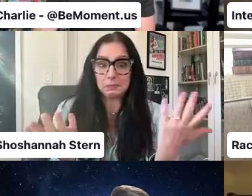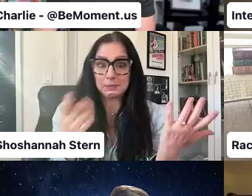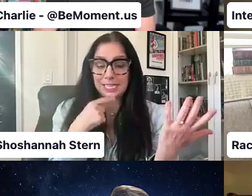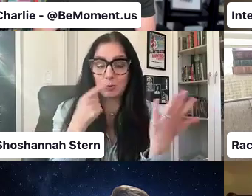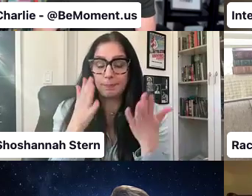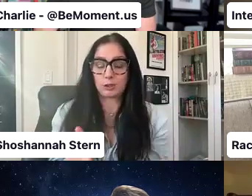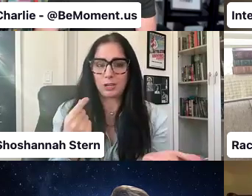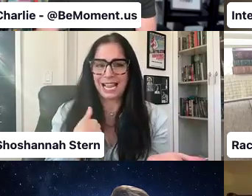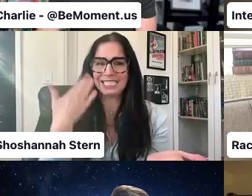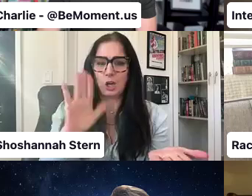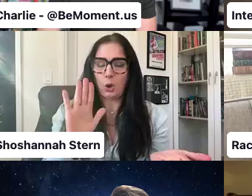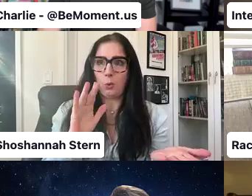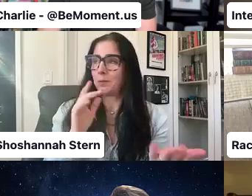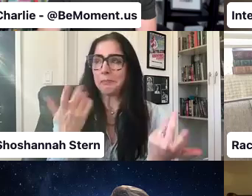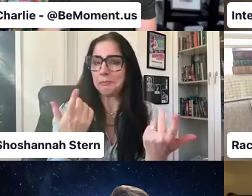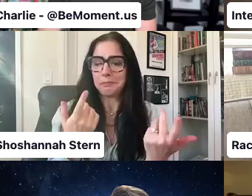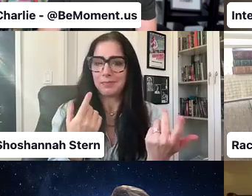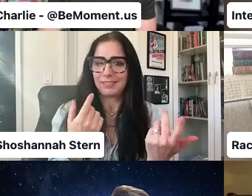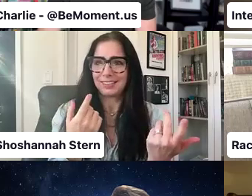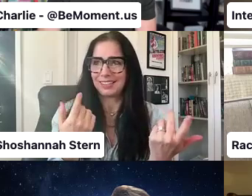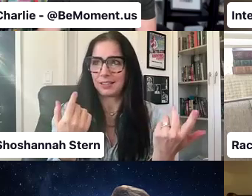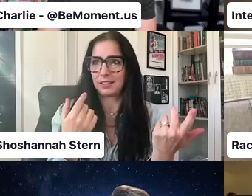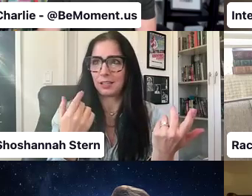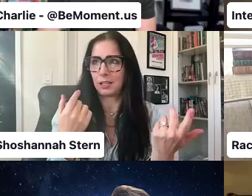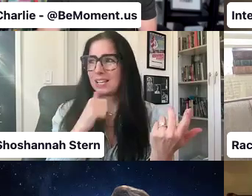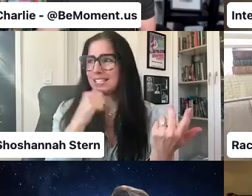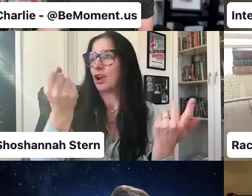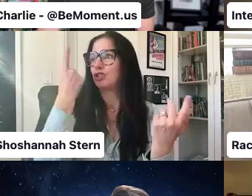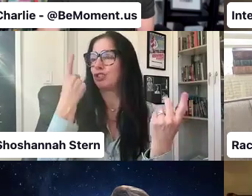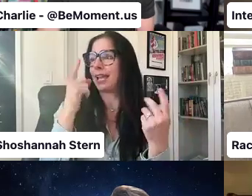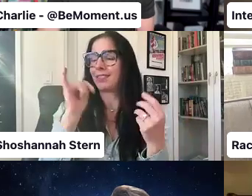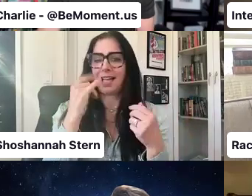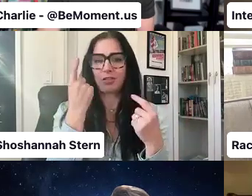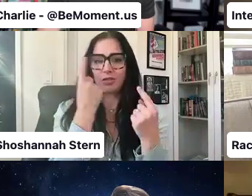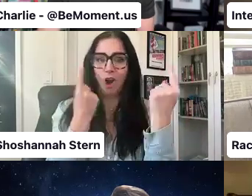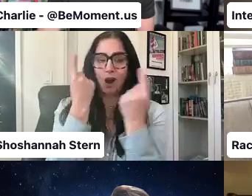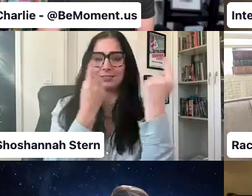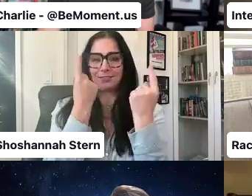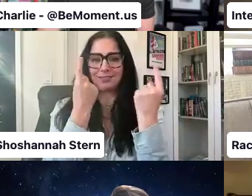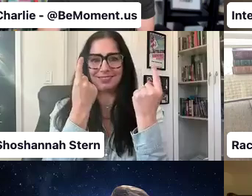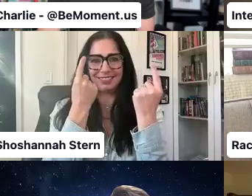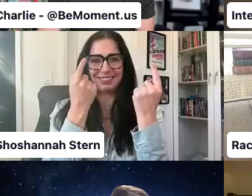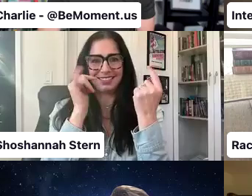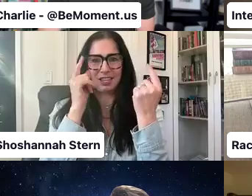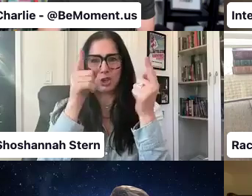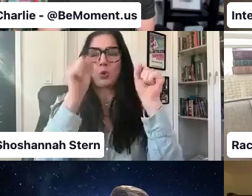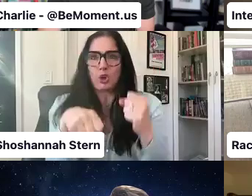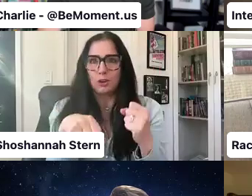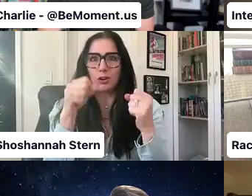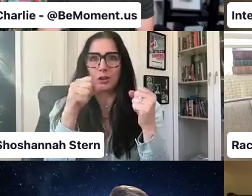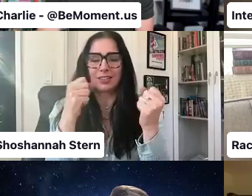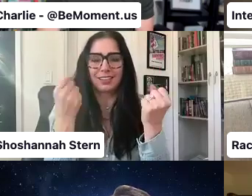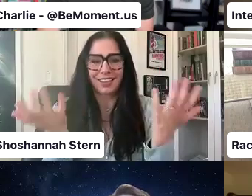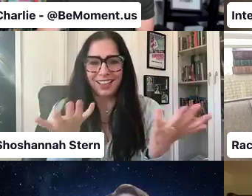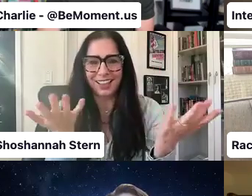I always saw myself as a hearing person. I really didn't know, I didn't understand that